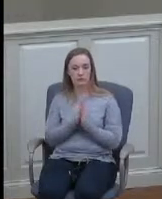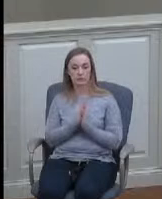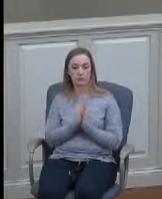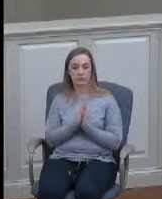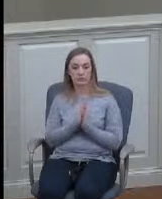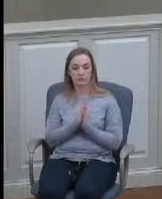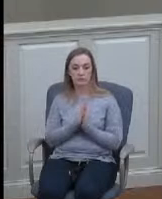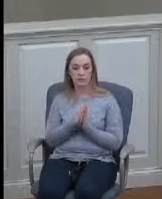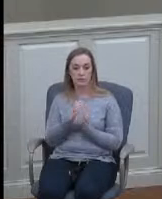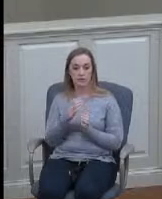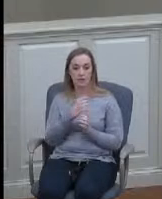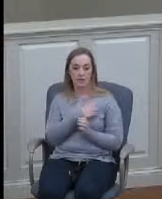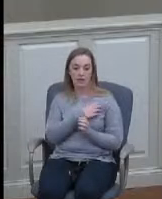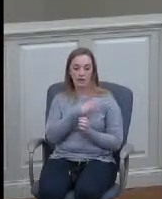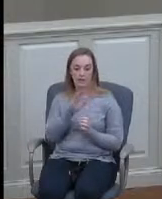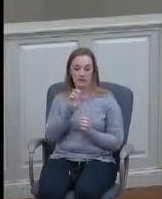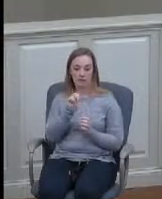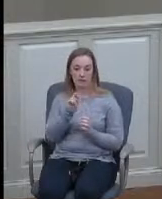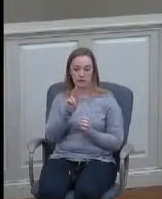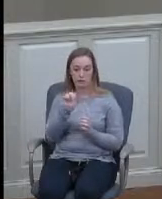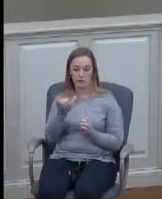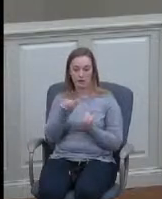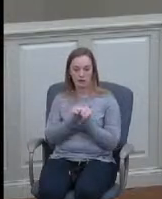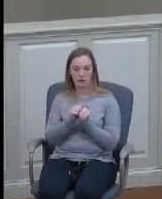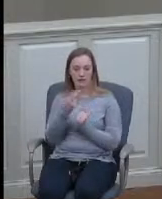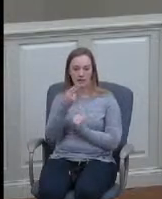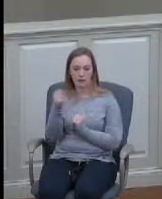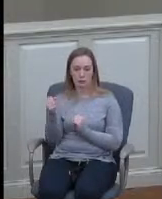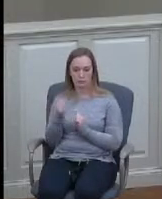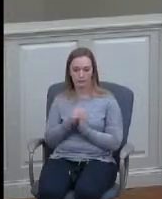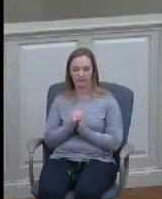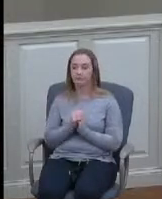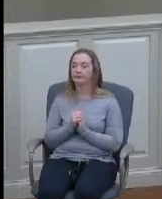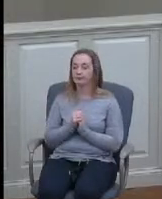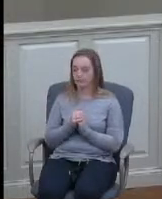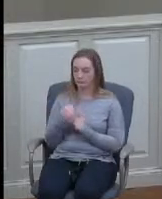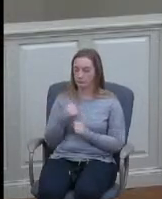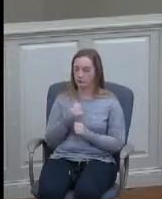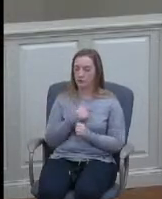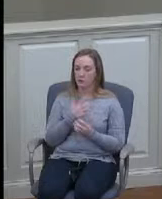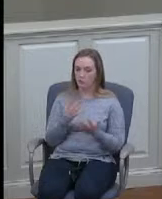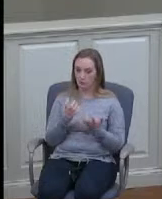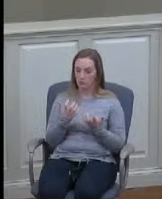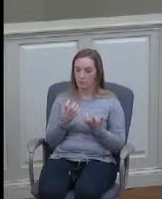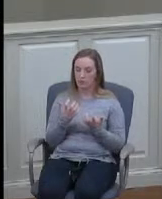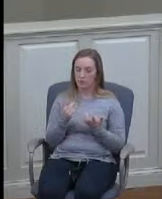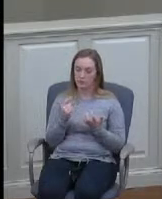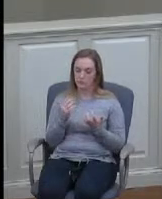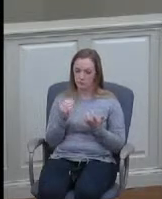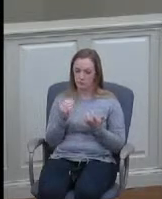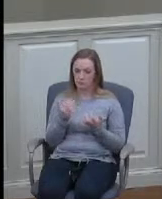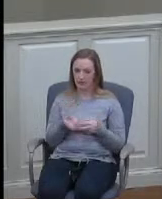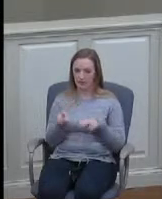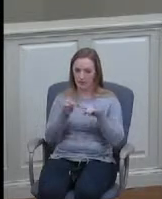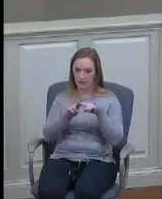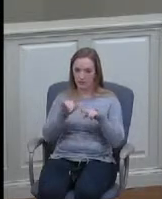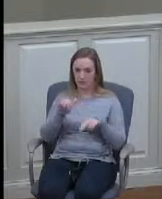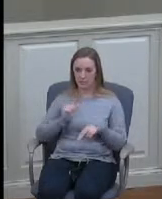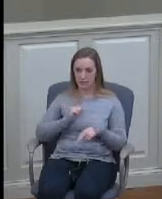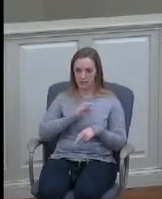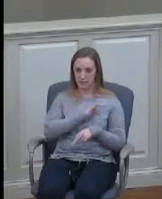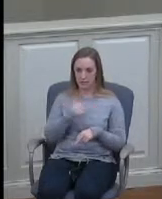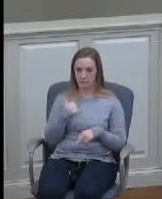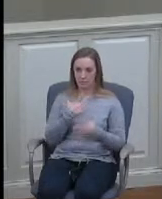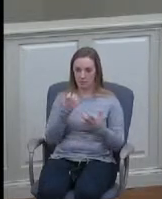Officer Ben Reyes is with the high school. All right, okay, good. We'd like to, increase that staffing. We'd like to